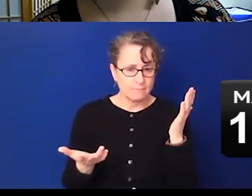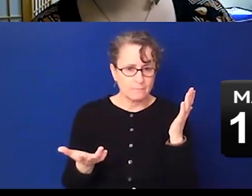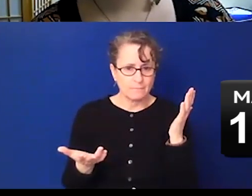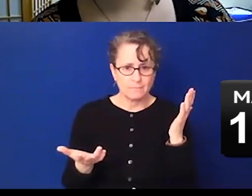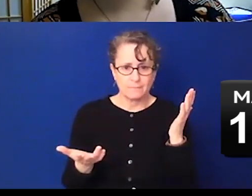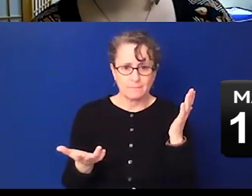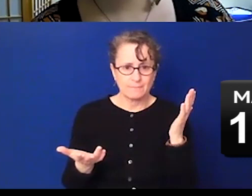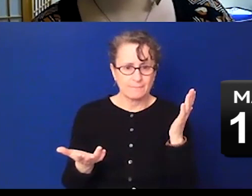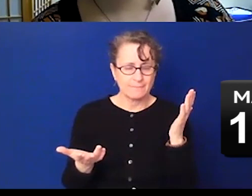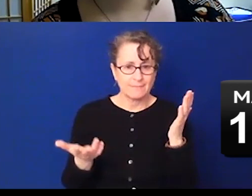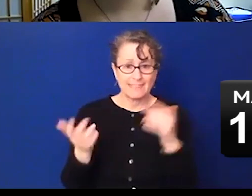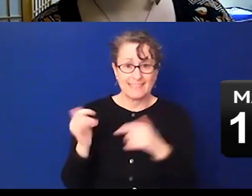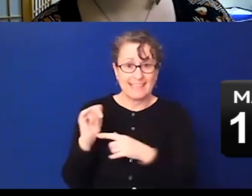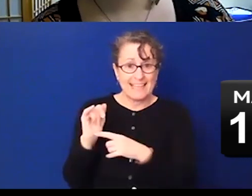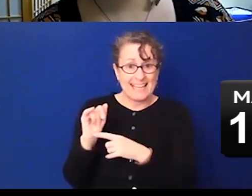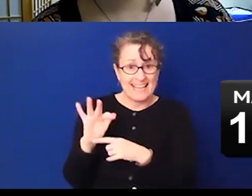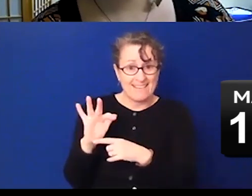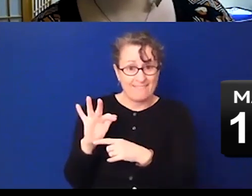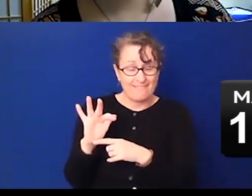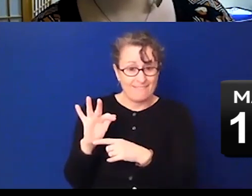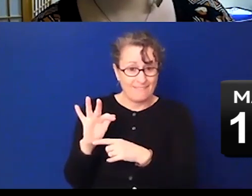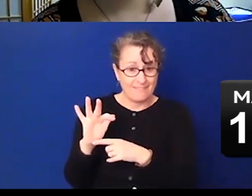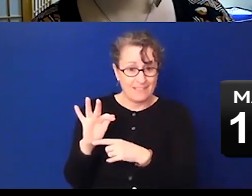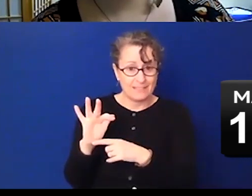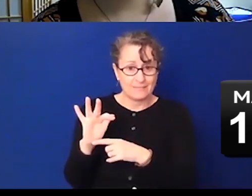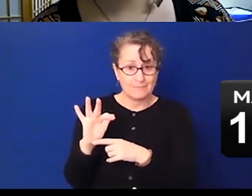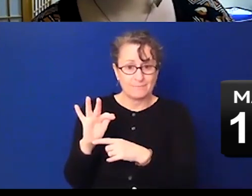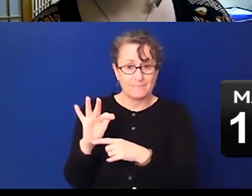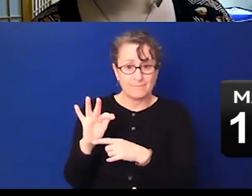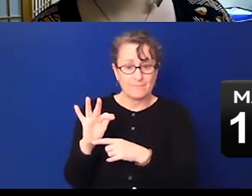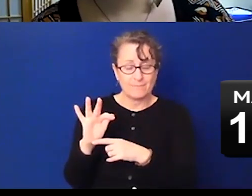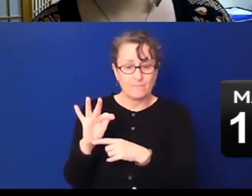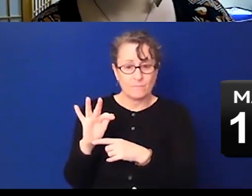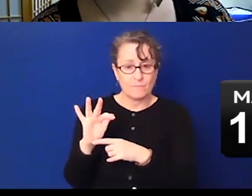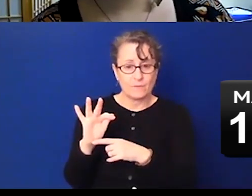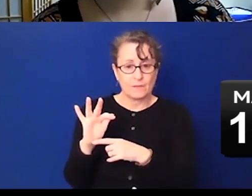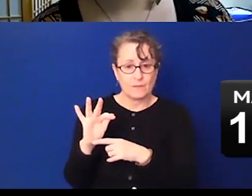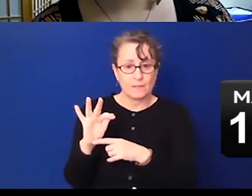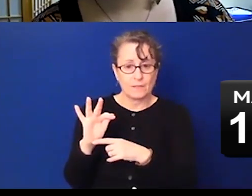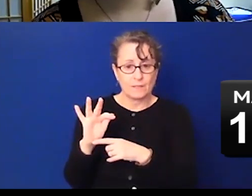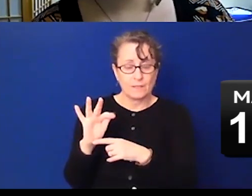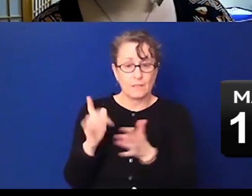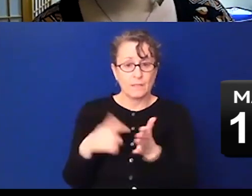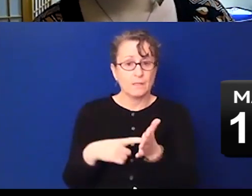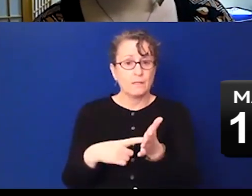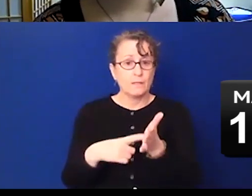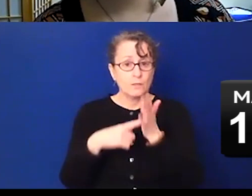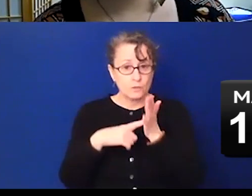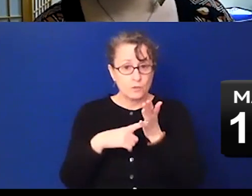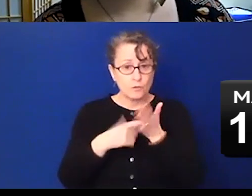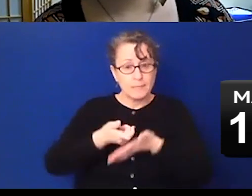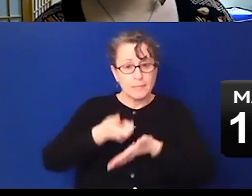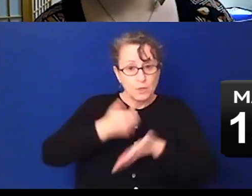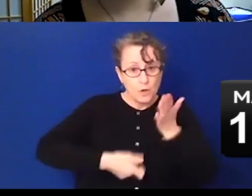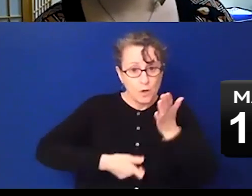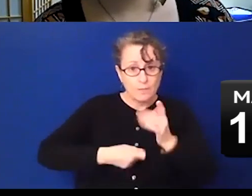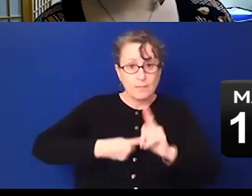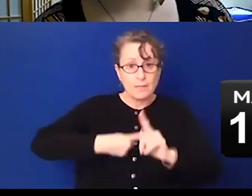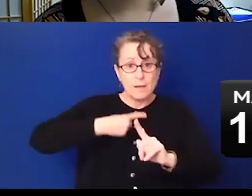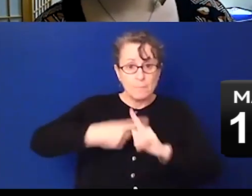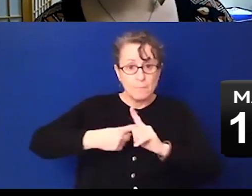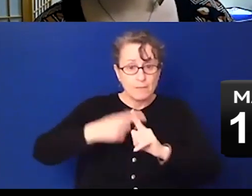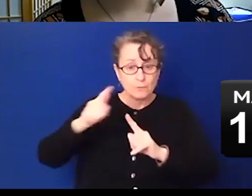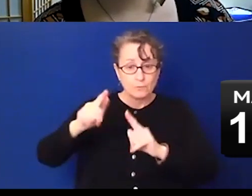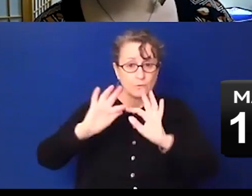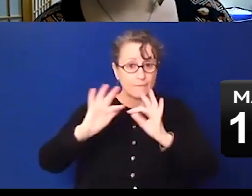if it is more, show me what you incurred, including in-kind for your household, if that's something